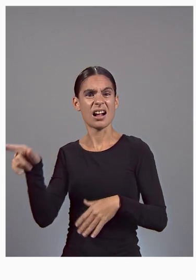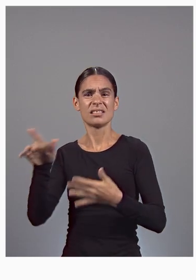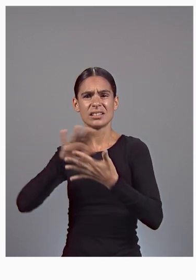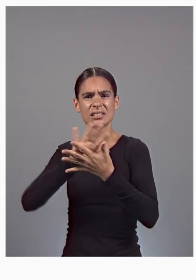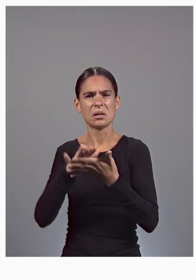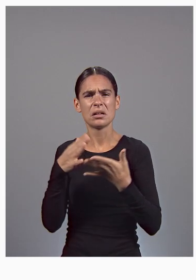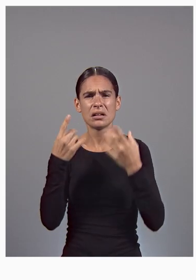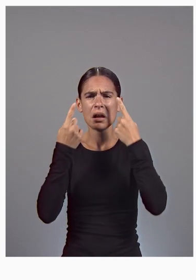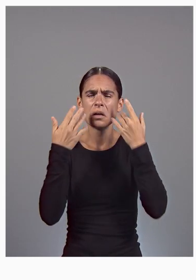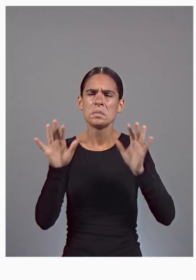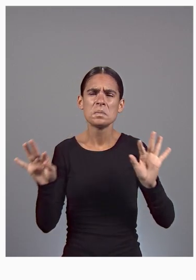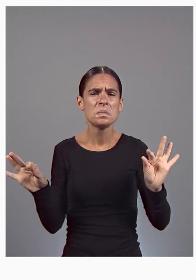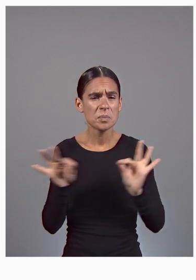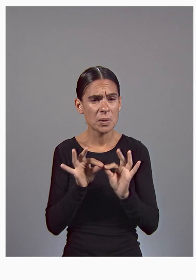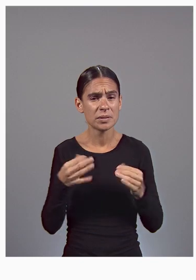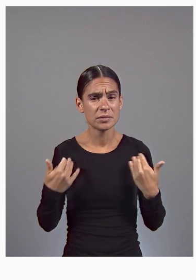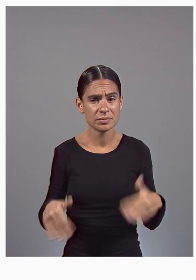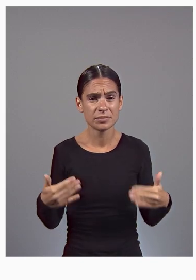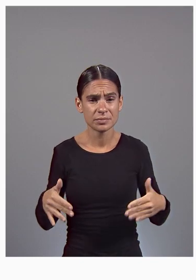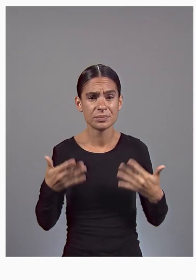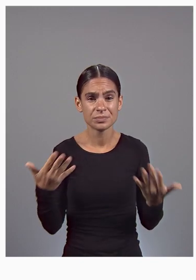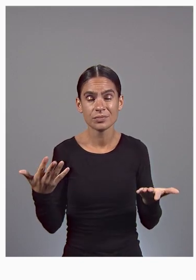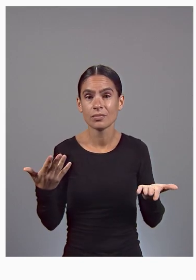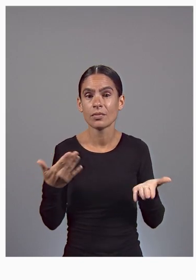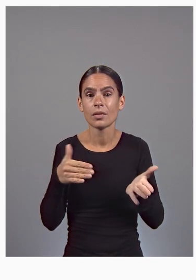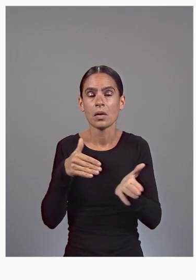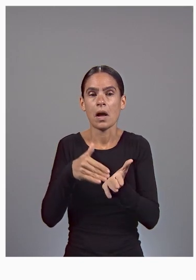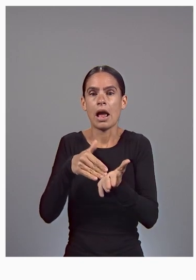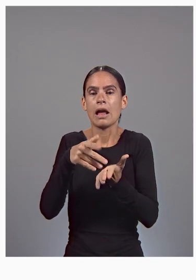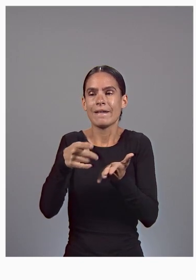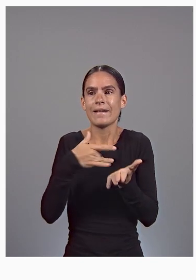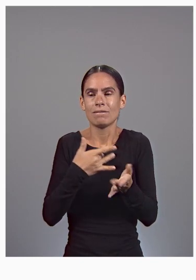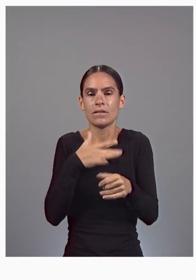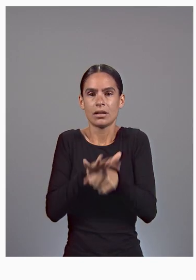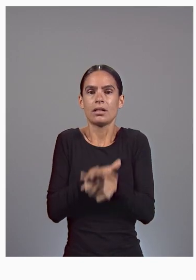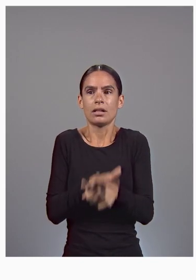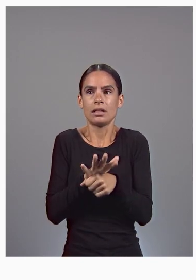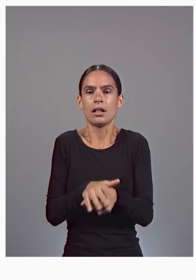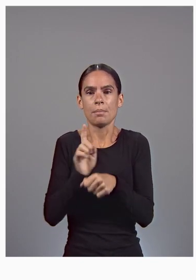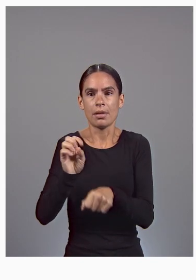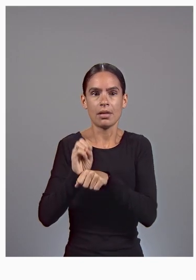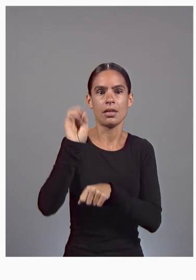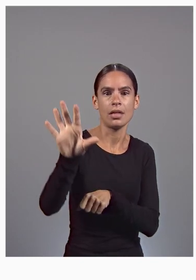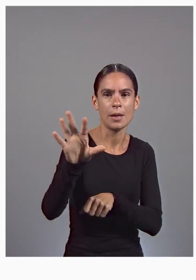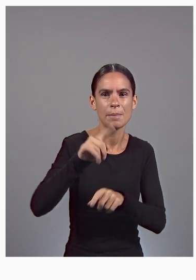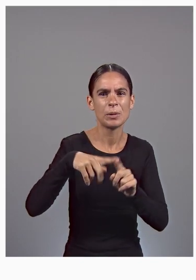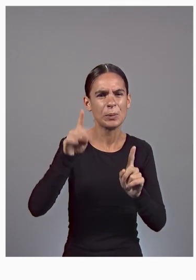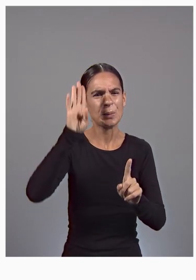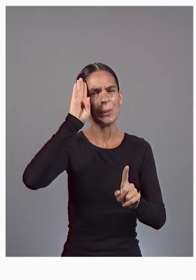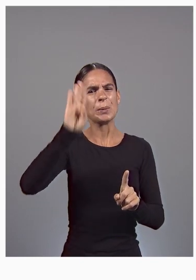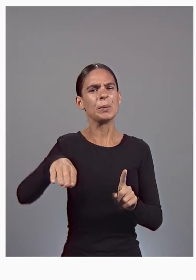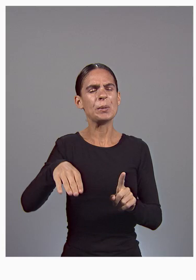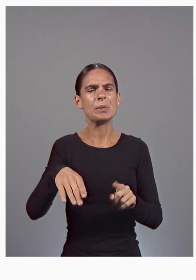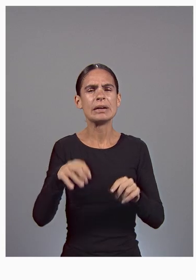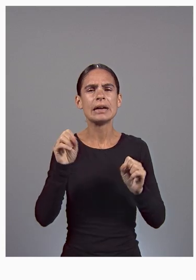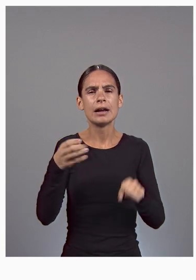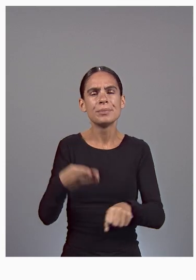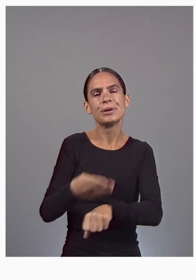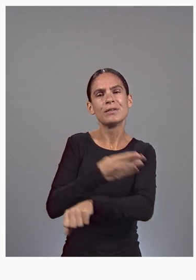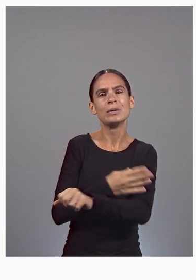How often have any of you been pressured to ship something, but you knew you could have improved the user experience with just a little more